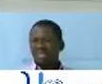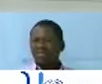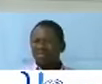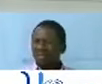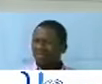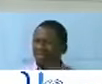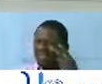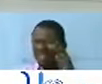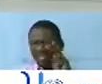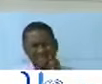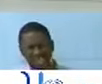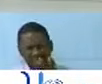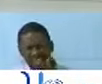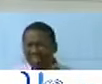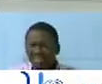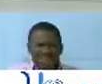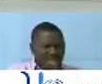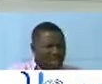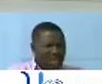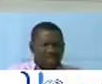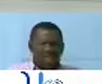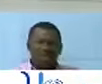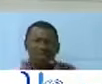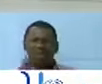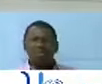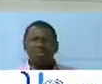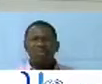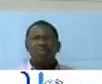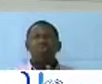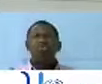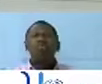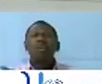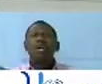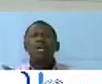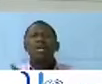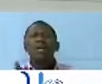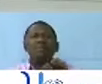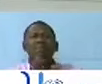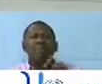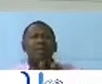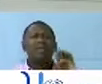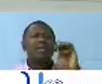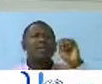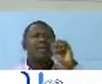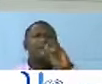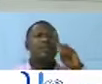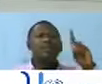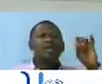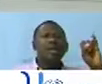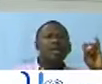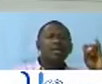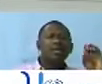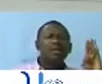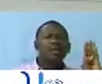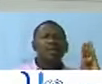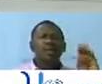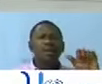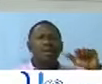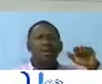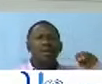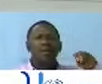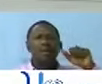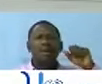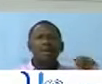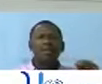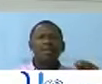Amin, that I was like, this can't be happening in Gambia. Mu ne mu ngi melni mu ngi don setan rek fi mi Idi Amin time bobu nonu le lolou mu ngi am Gambia.